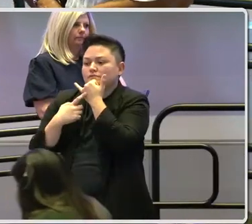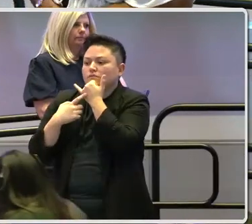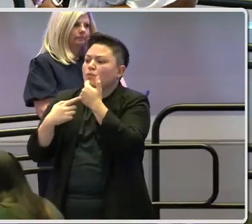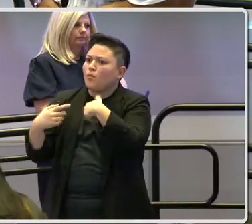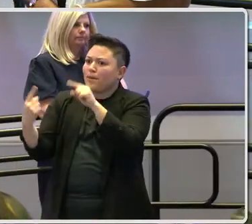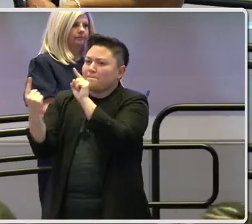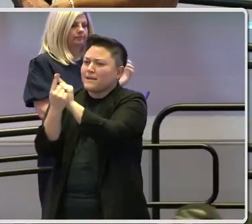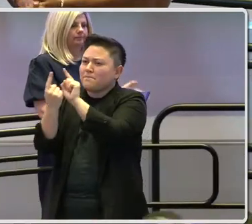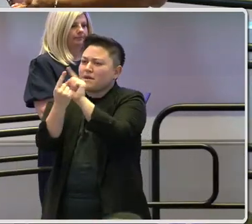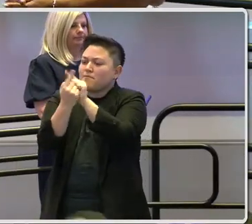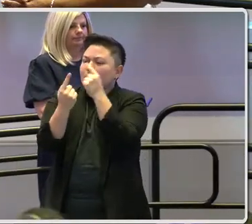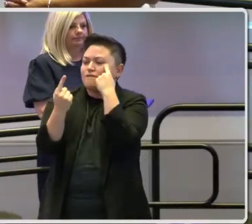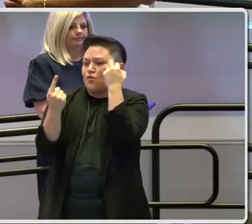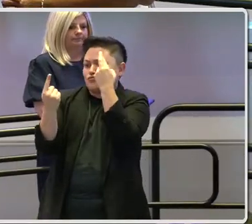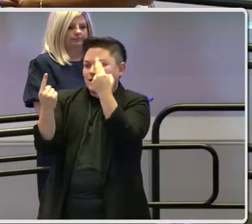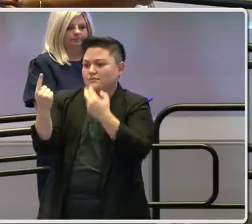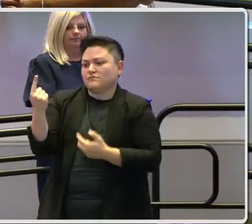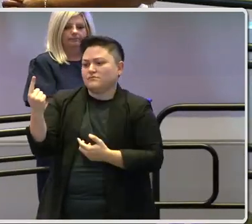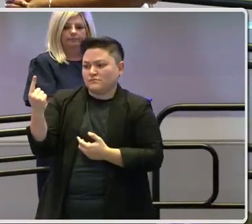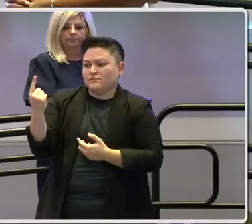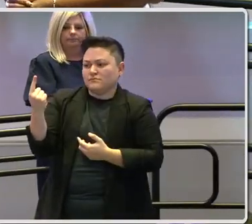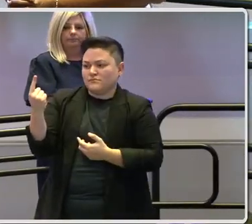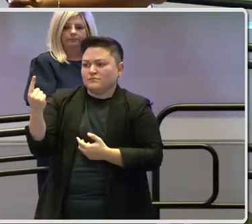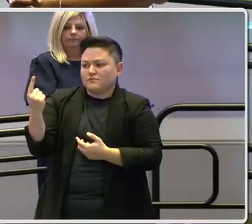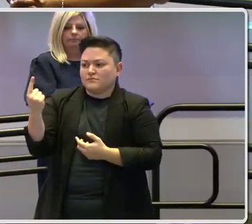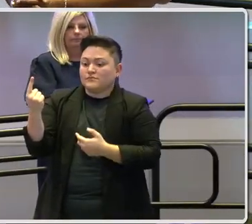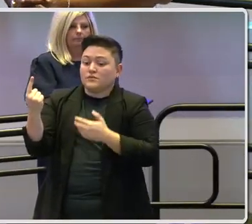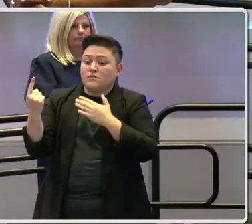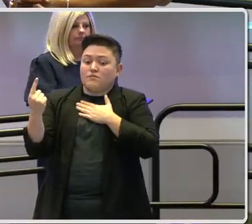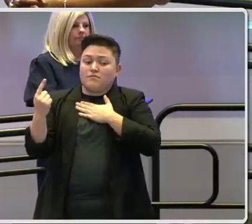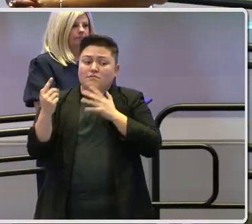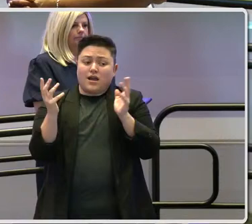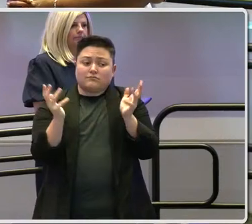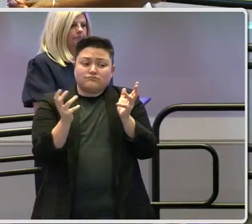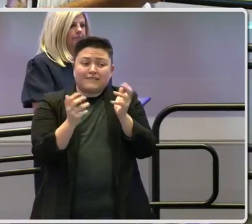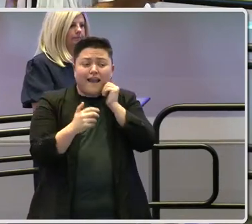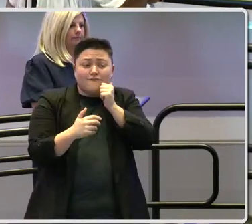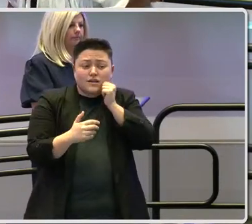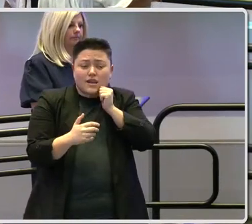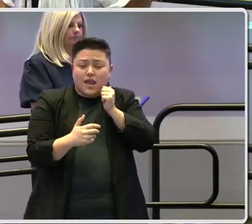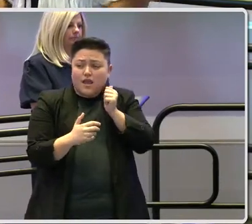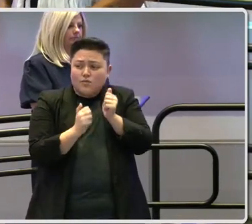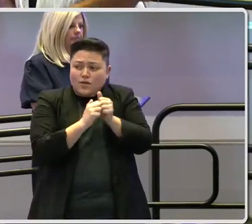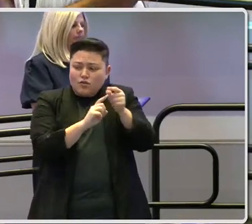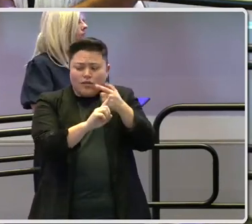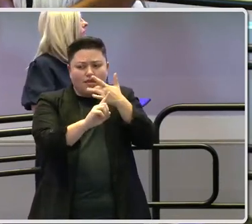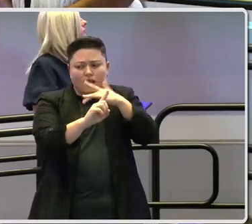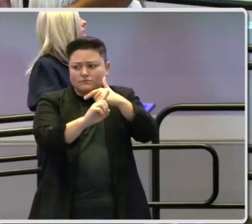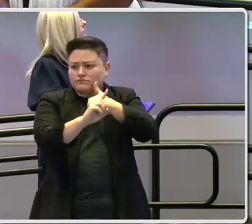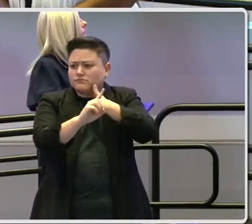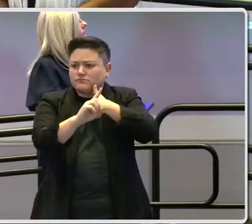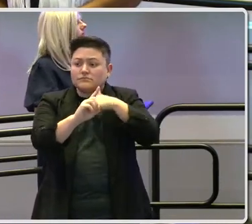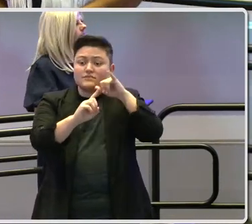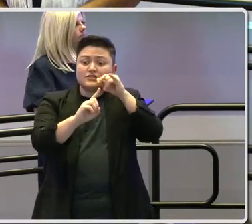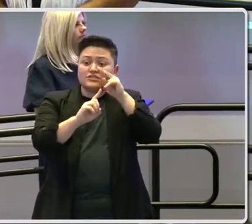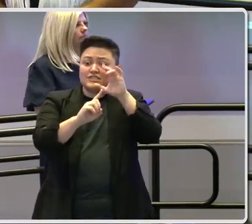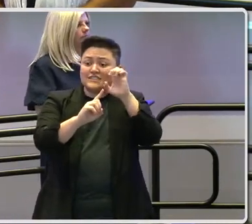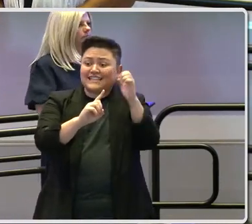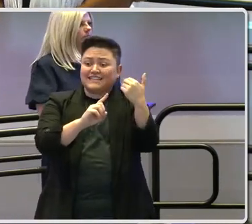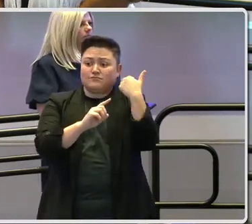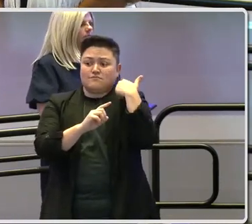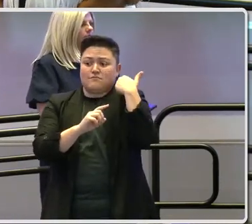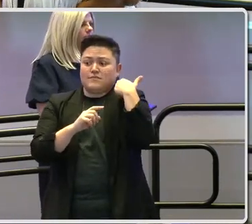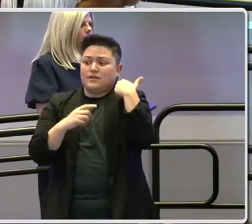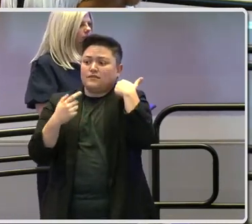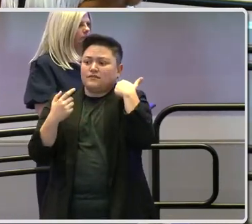we're meant to come across. And in my own conversations with Janice every day that I'm lucky to have, Janice reminds me that I